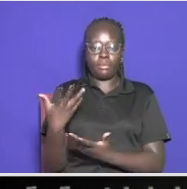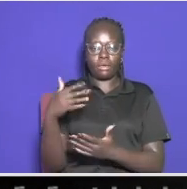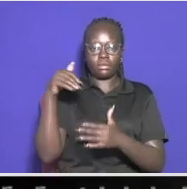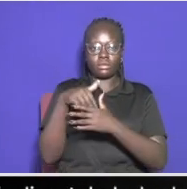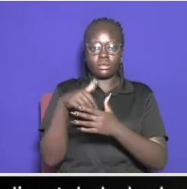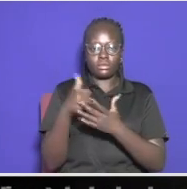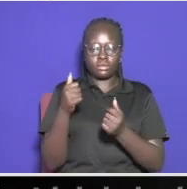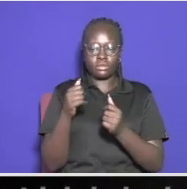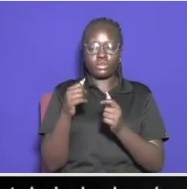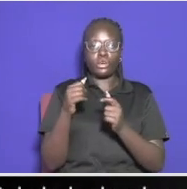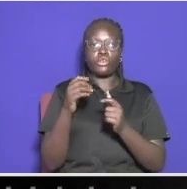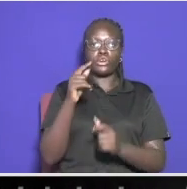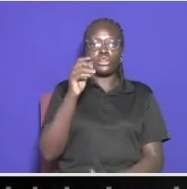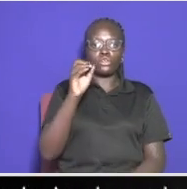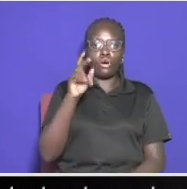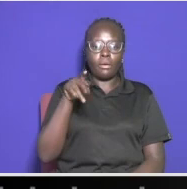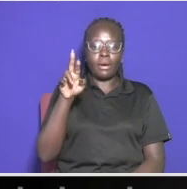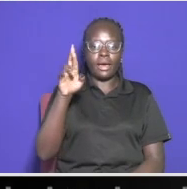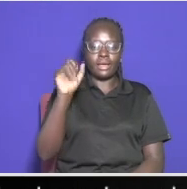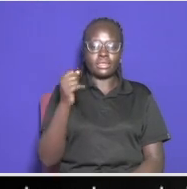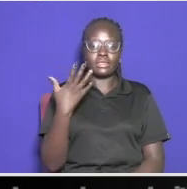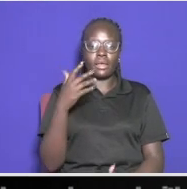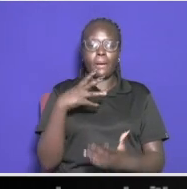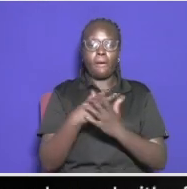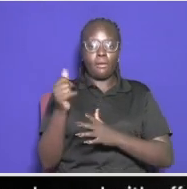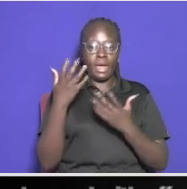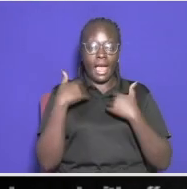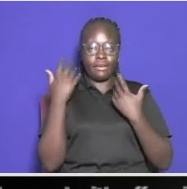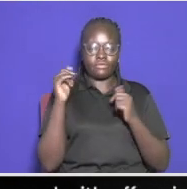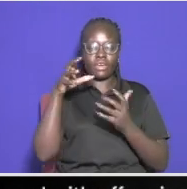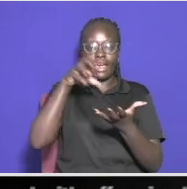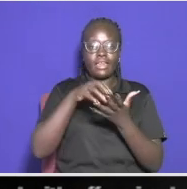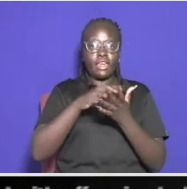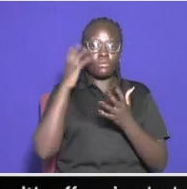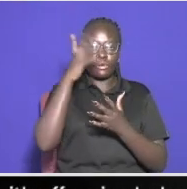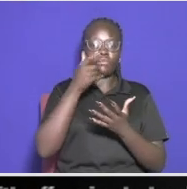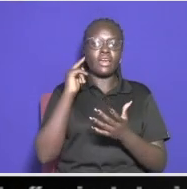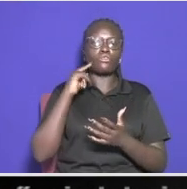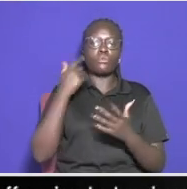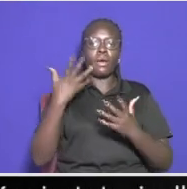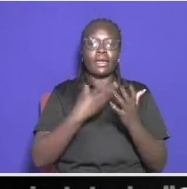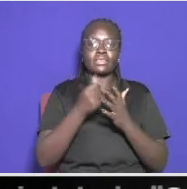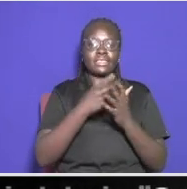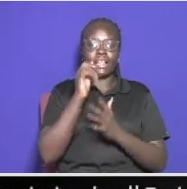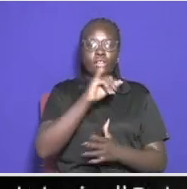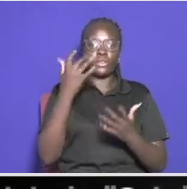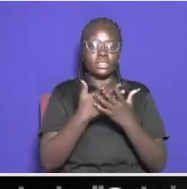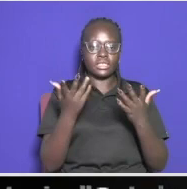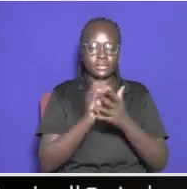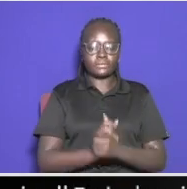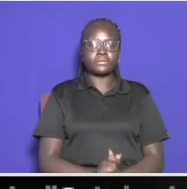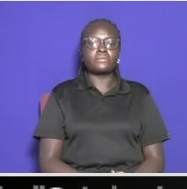these are called toppers. Normally we buy them. We have cake accessory shops that normally sell these things. You don't have to stress